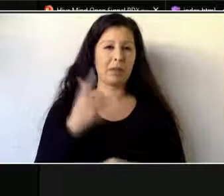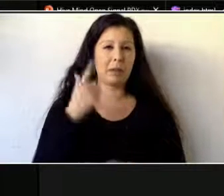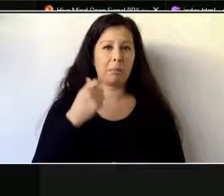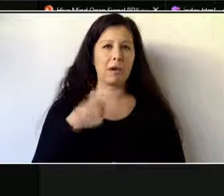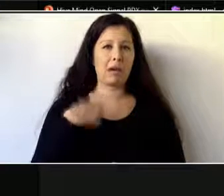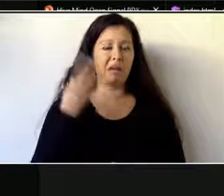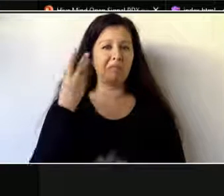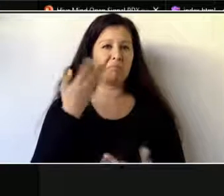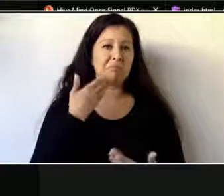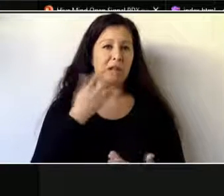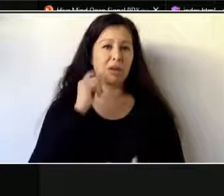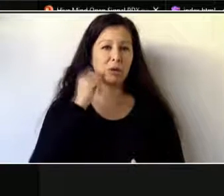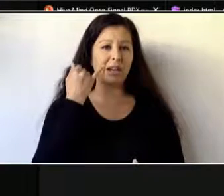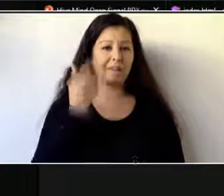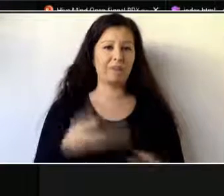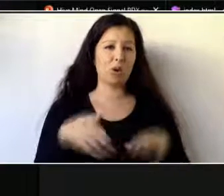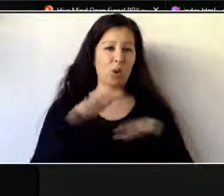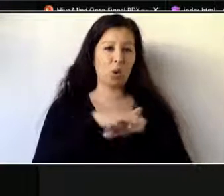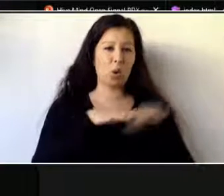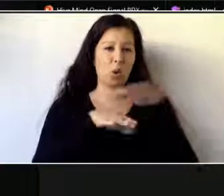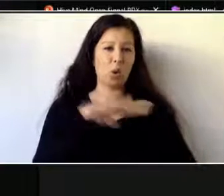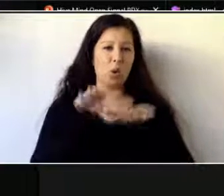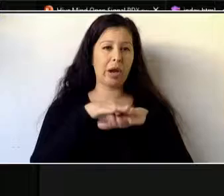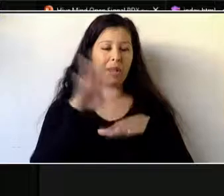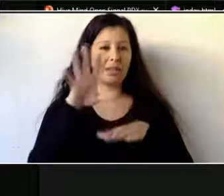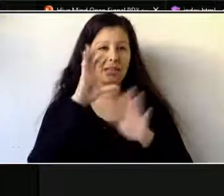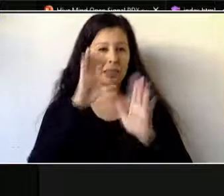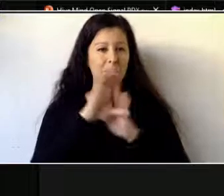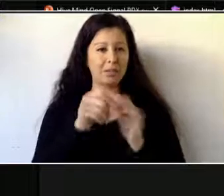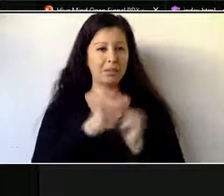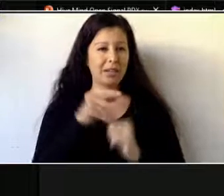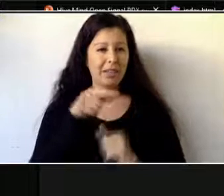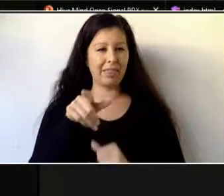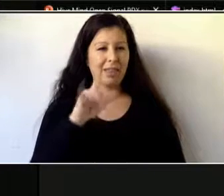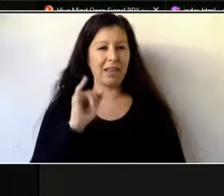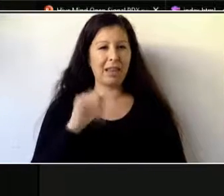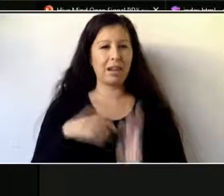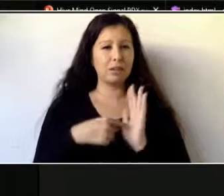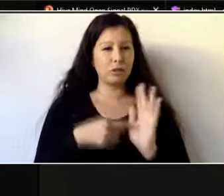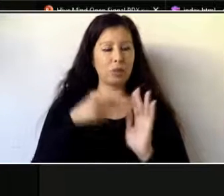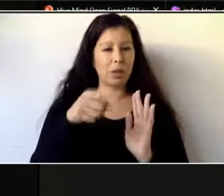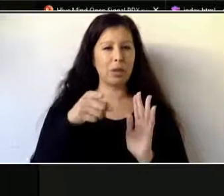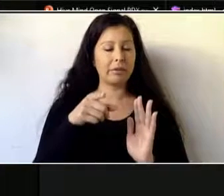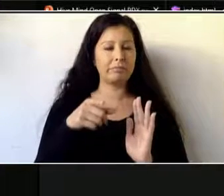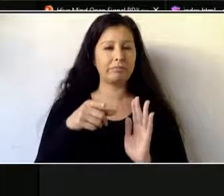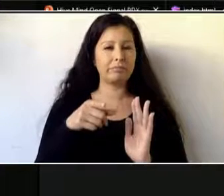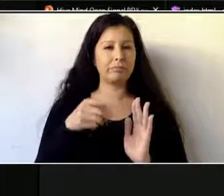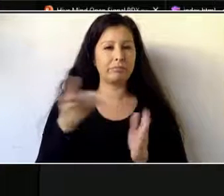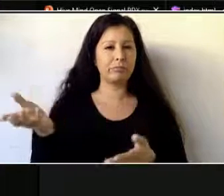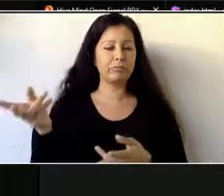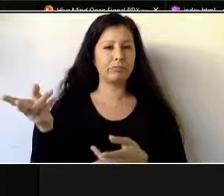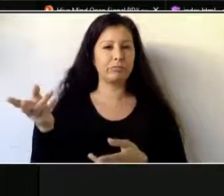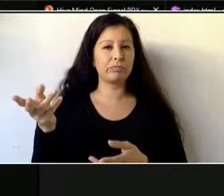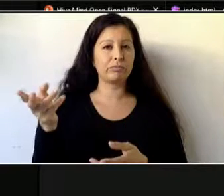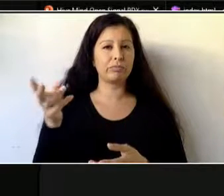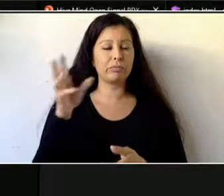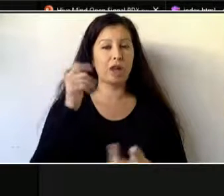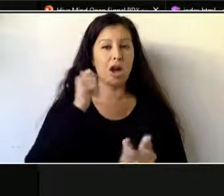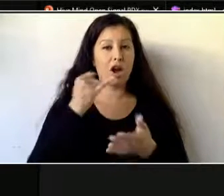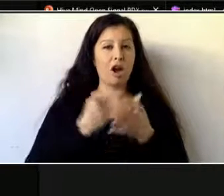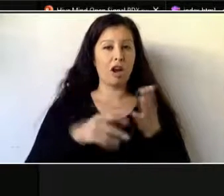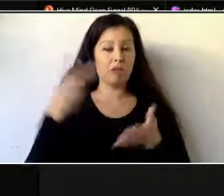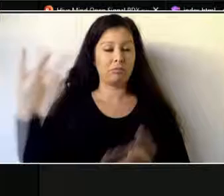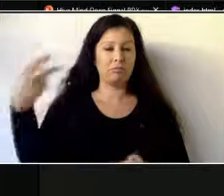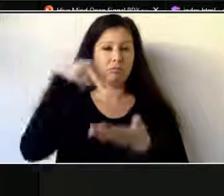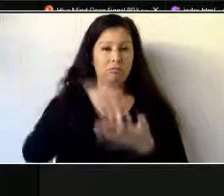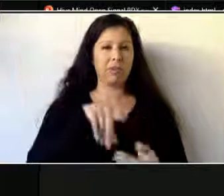oh, maybe it'll be cool if I overlaid a bunch of him together. And this is kind of just showing him, bringing him into Unity, into the game